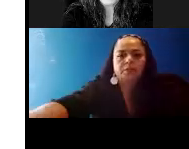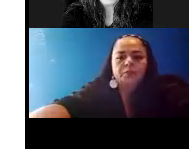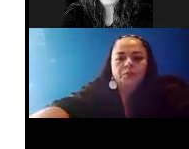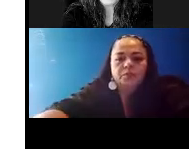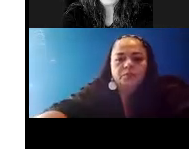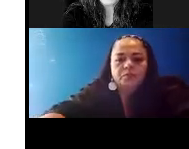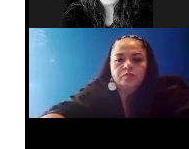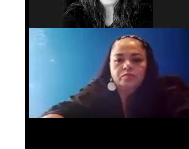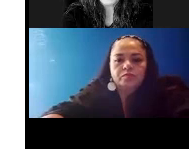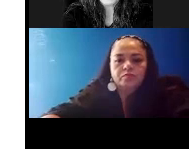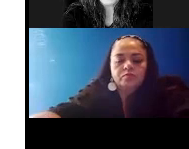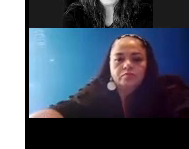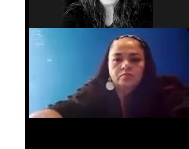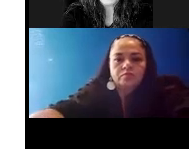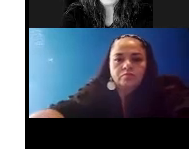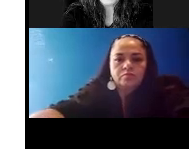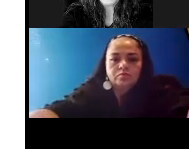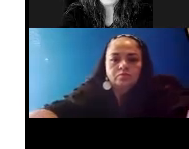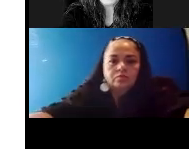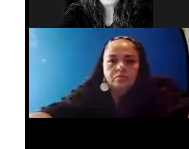Yes. Thank you.